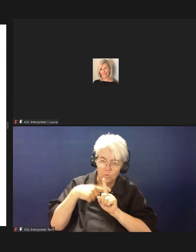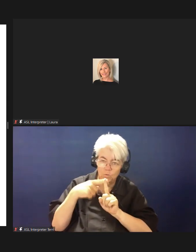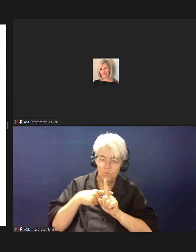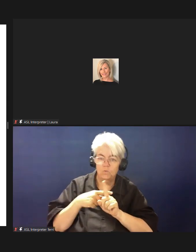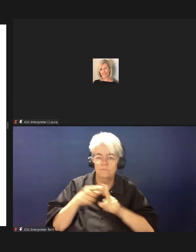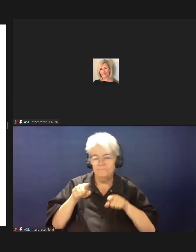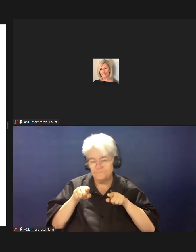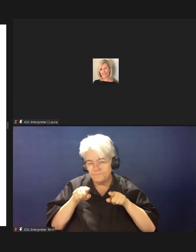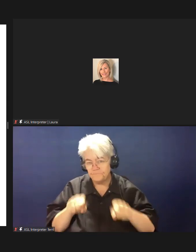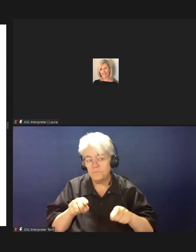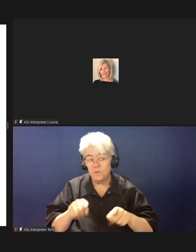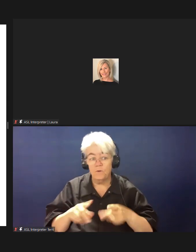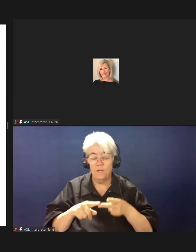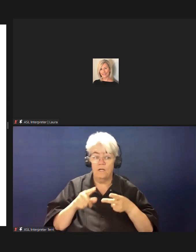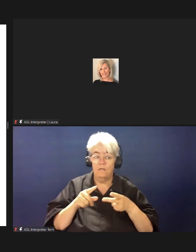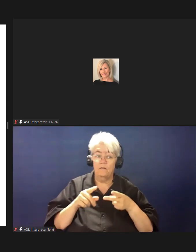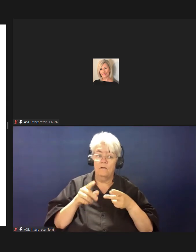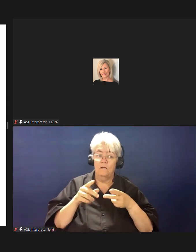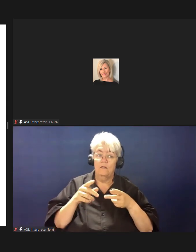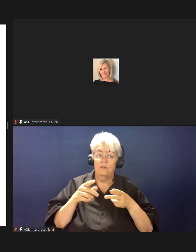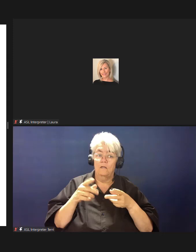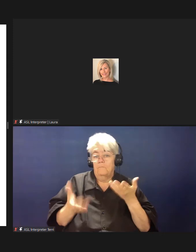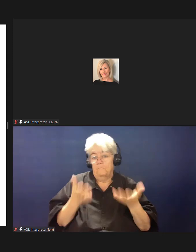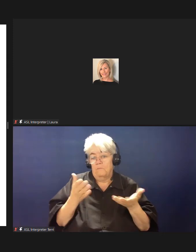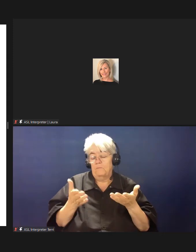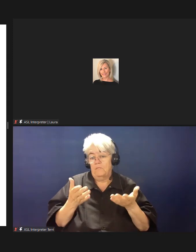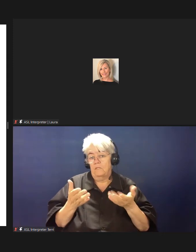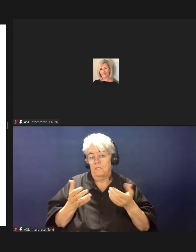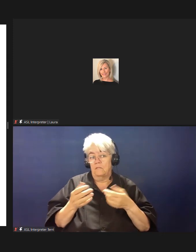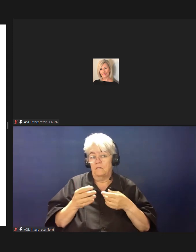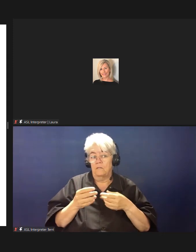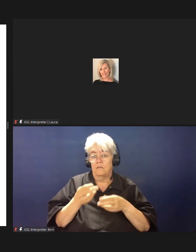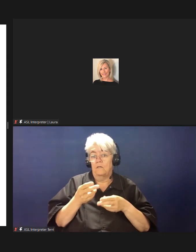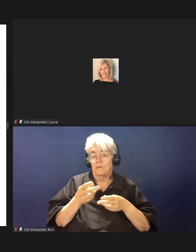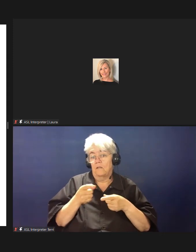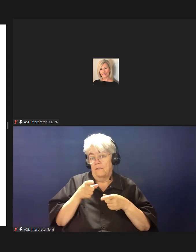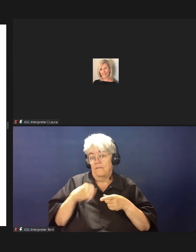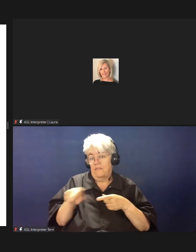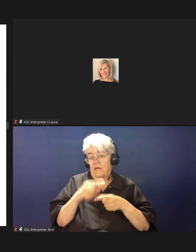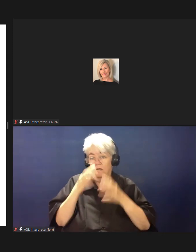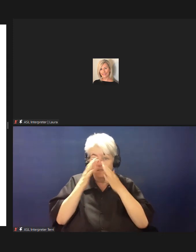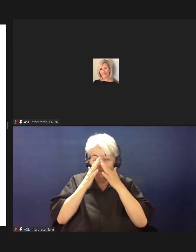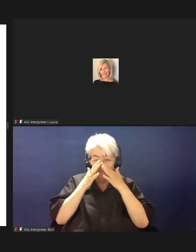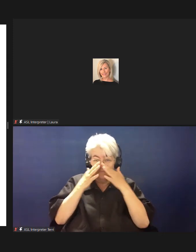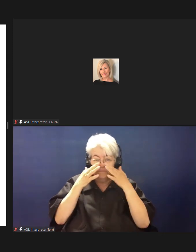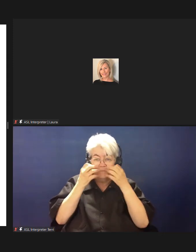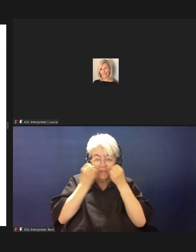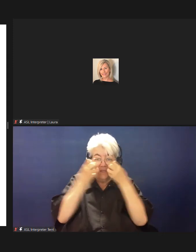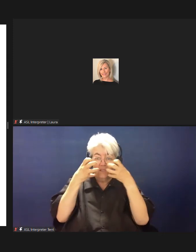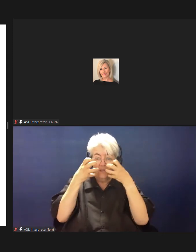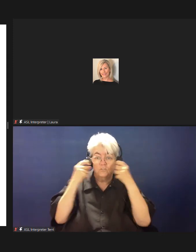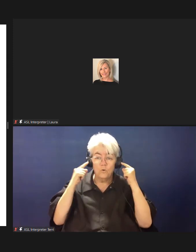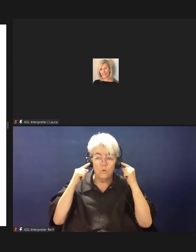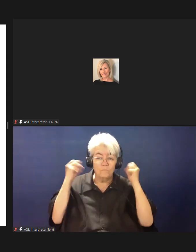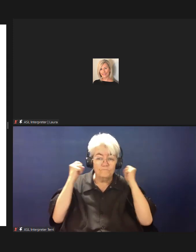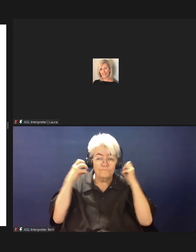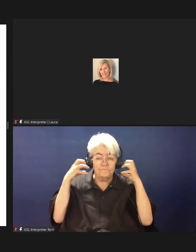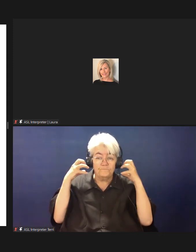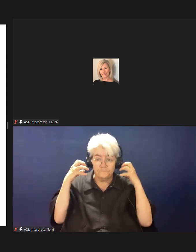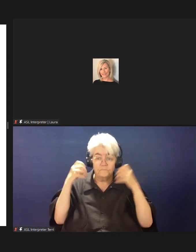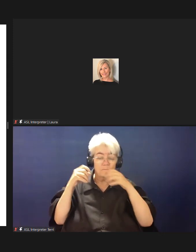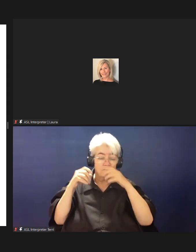and so we may temporarily have that congestion or middle ear fluid, but